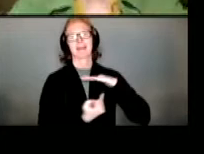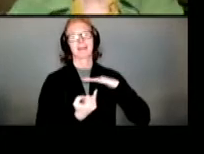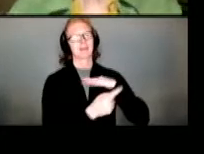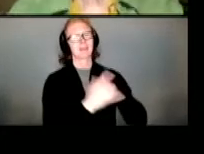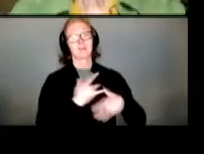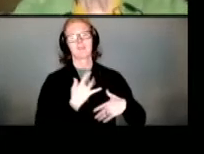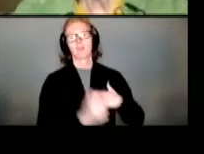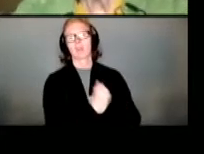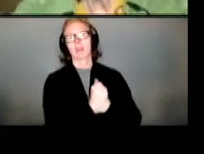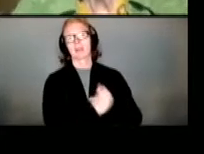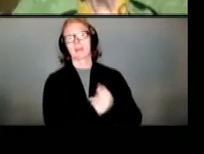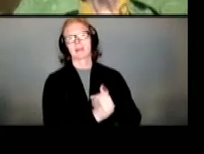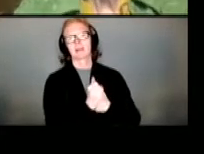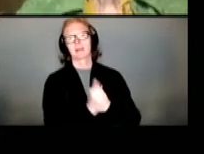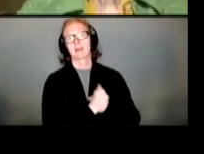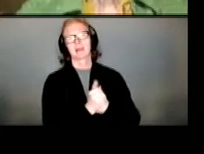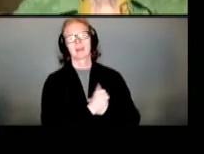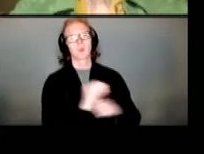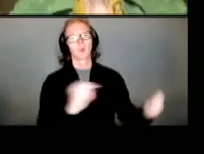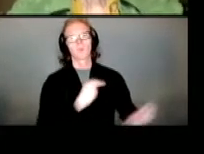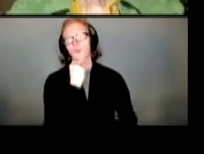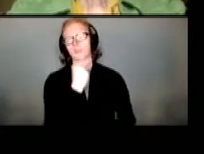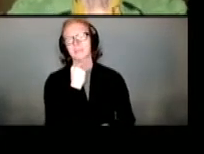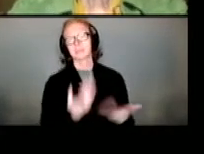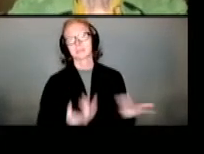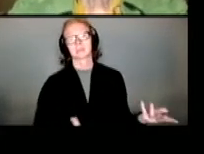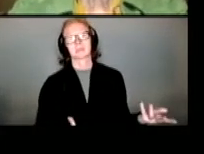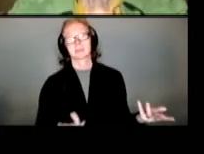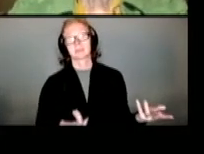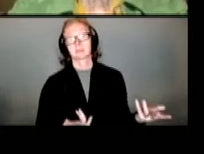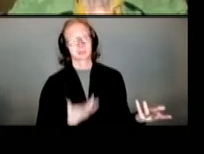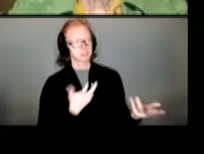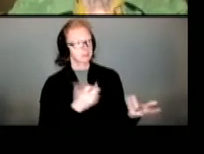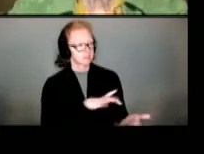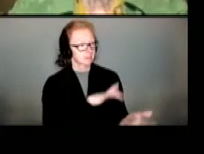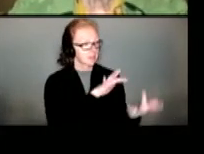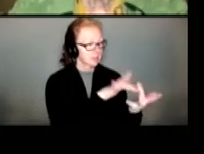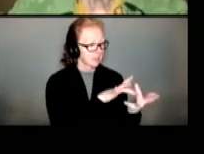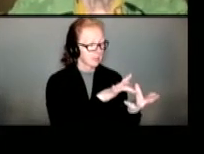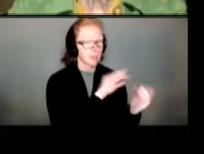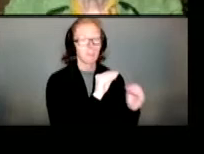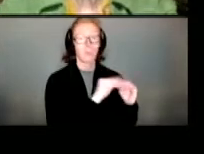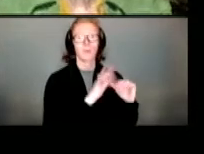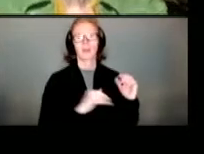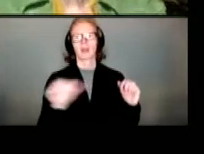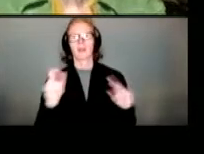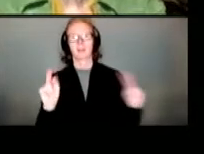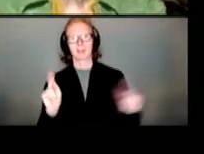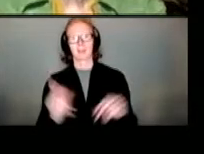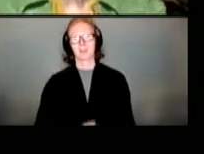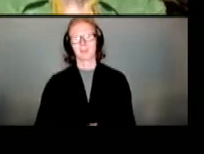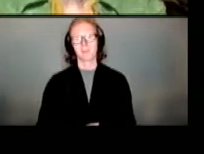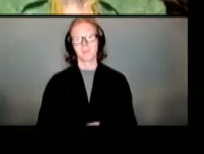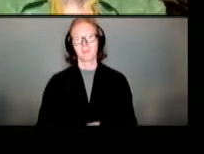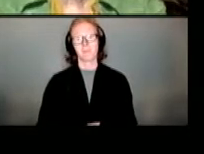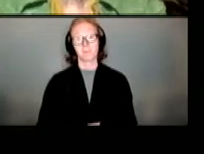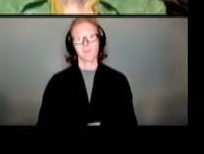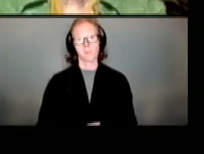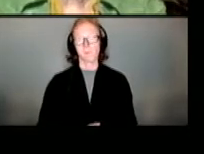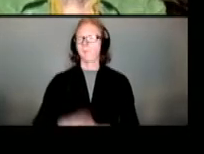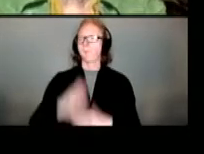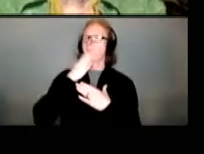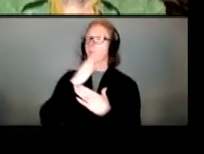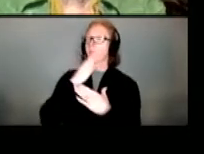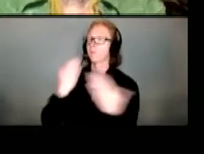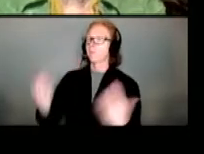threatened and so voiceless, much more so than a lot of people realize in Portland. All right. Well, thank you